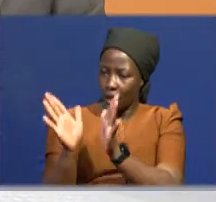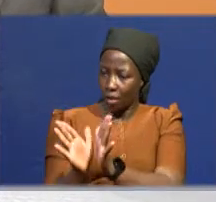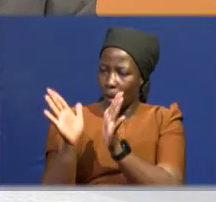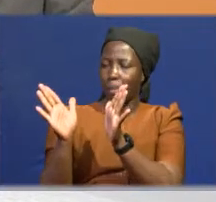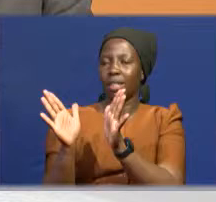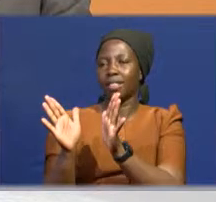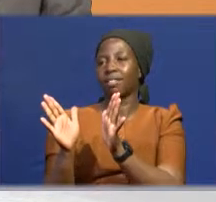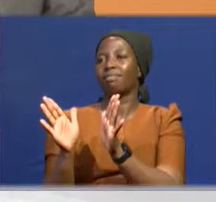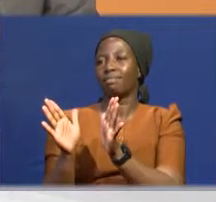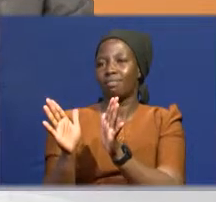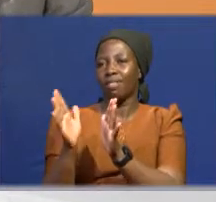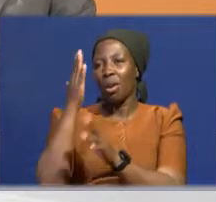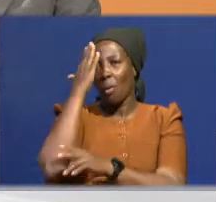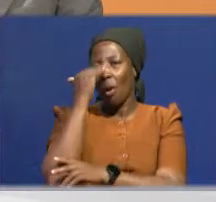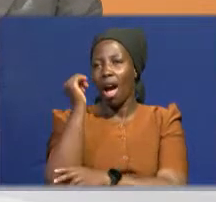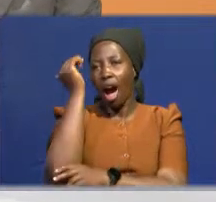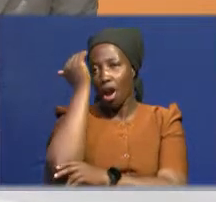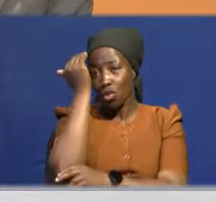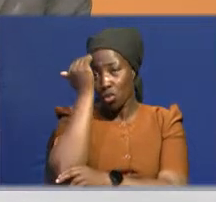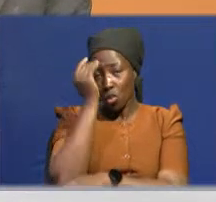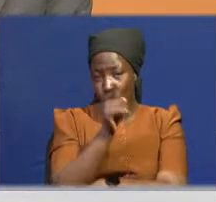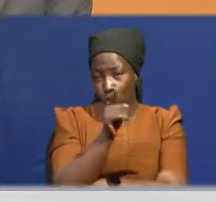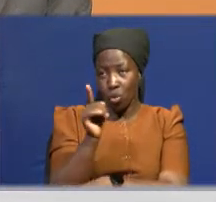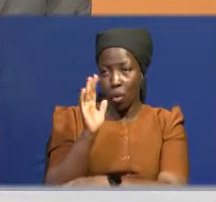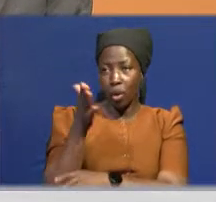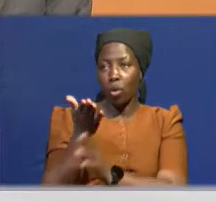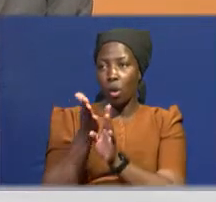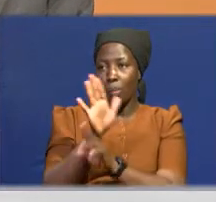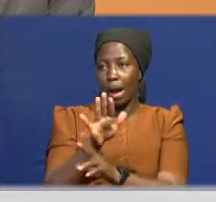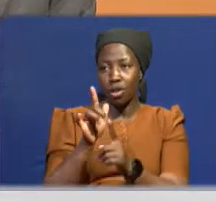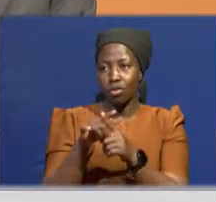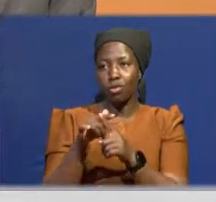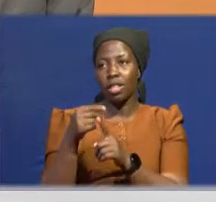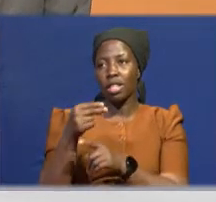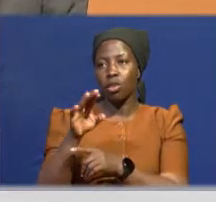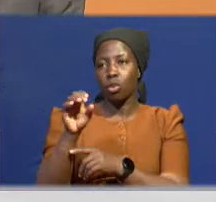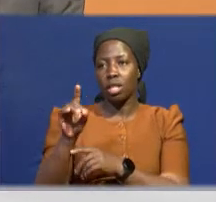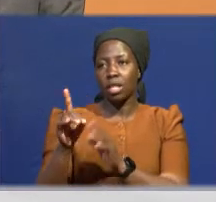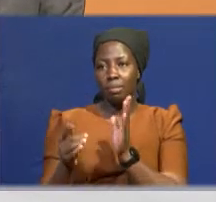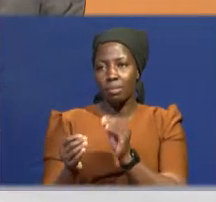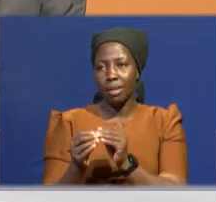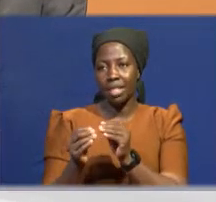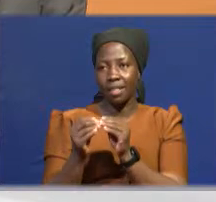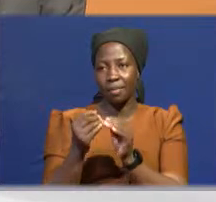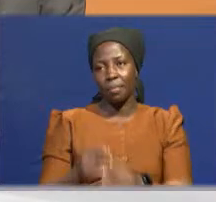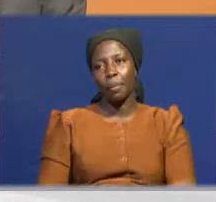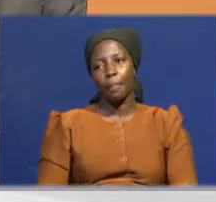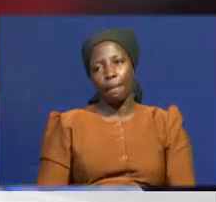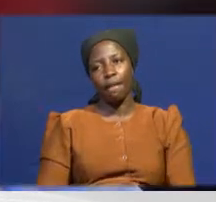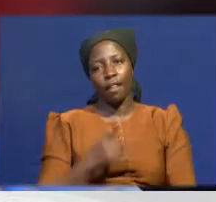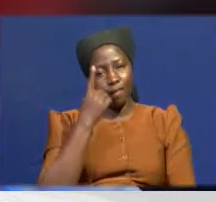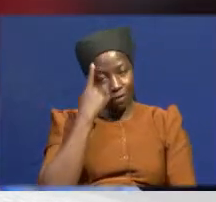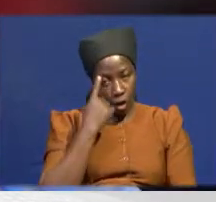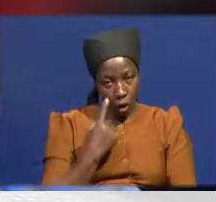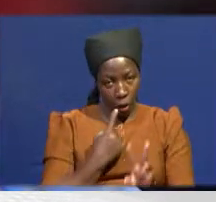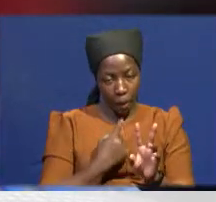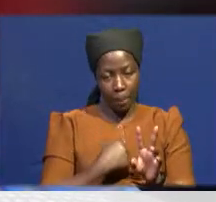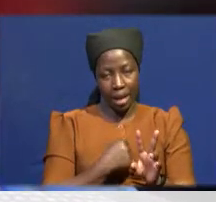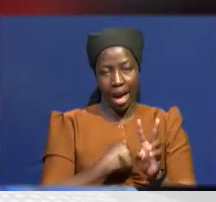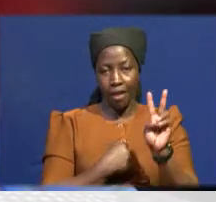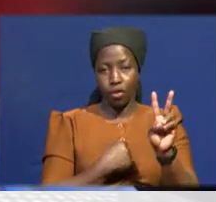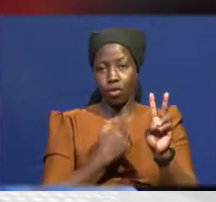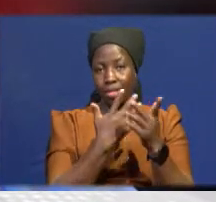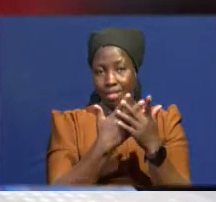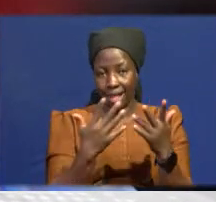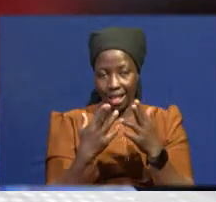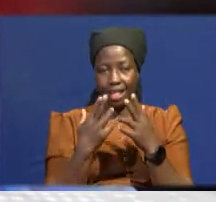public, Norris, because I know you've got to go back to your HOD's meeting. All right. For me, two things, and I'm speaking this